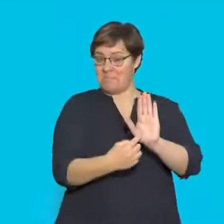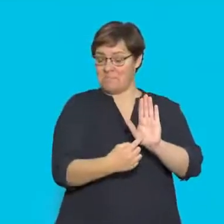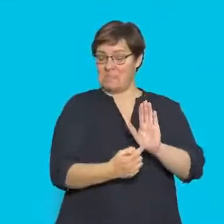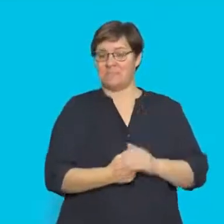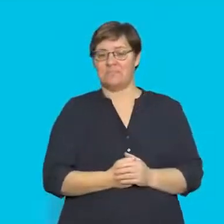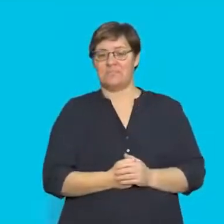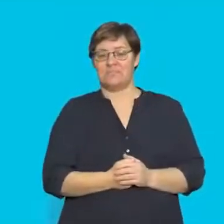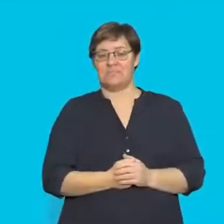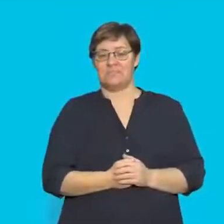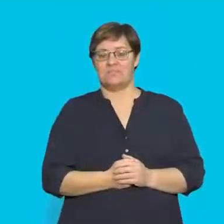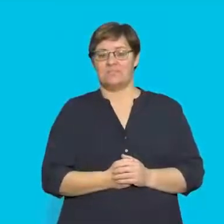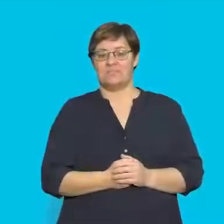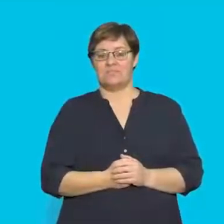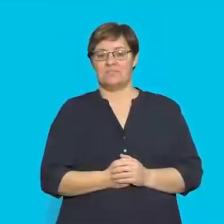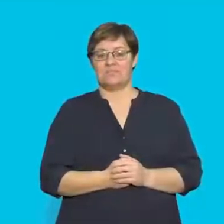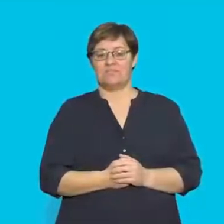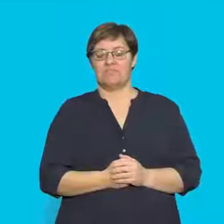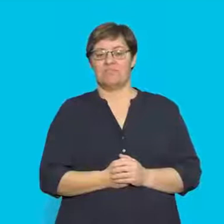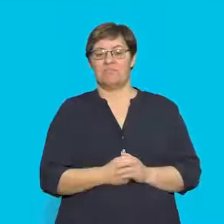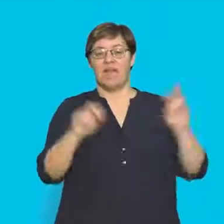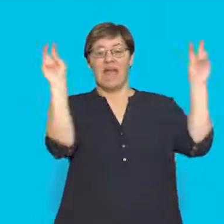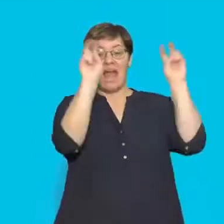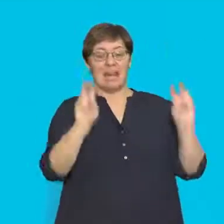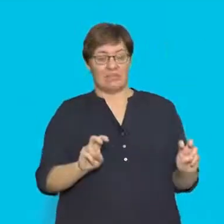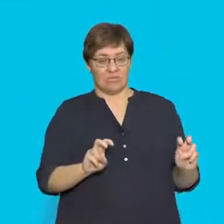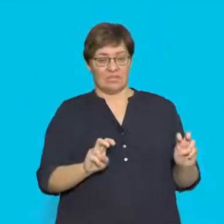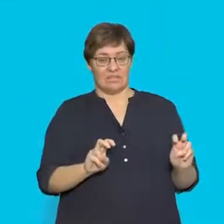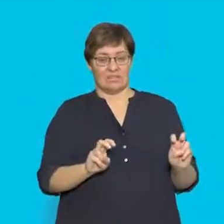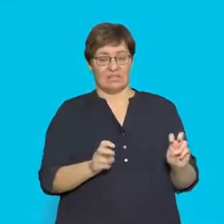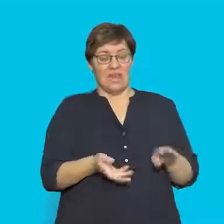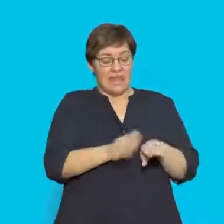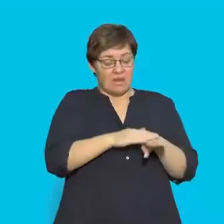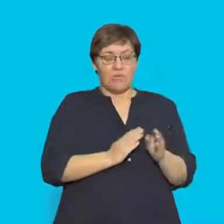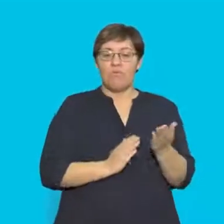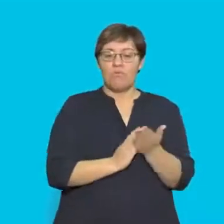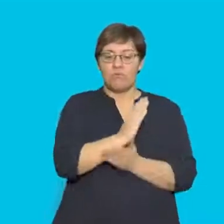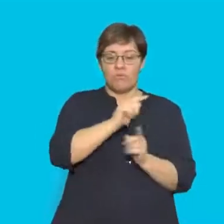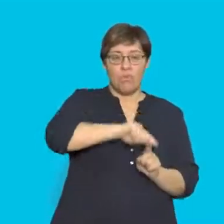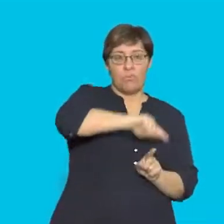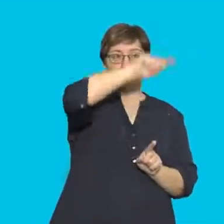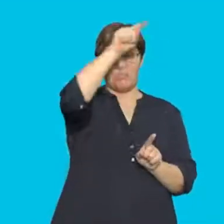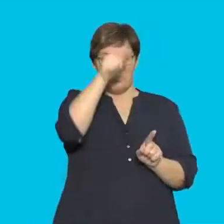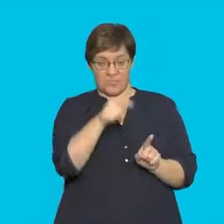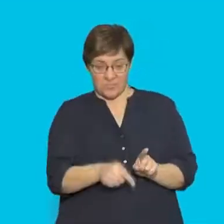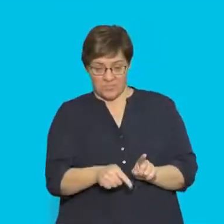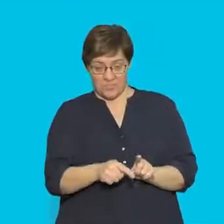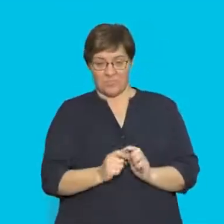an electric current that passes through a loop.